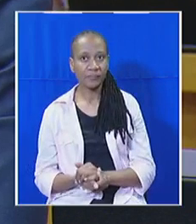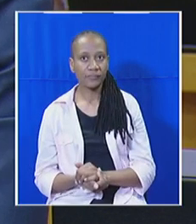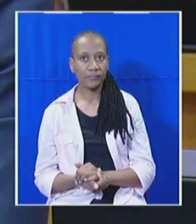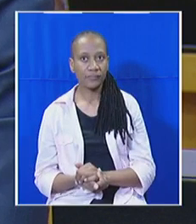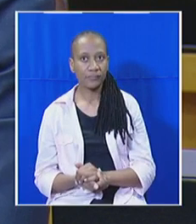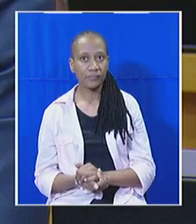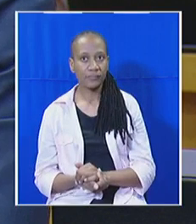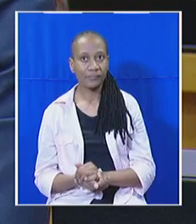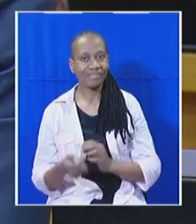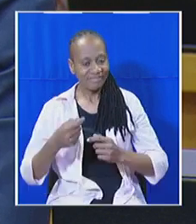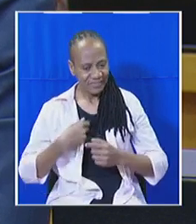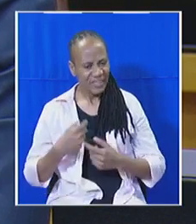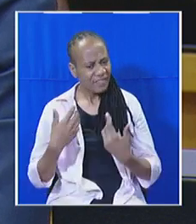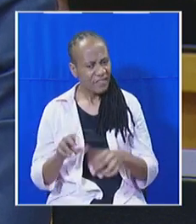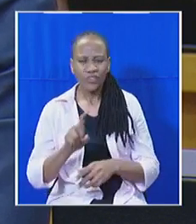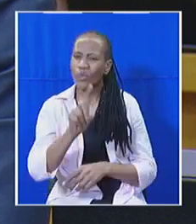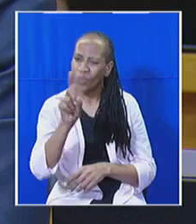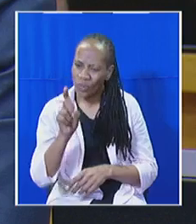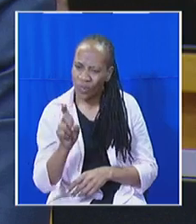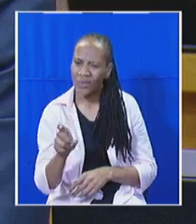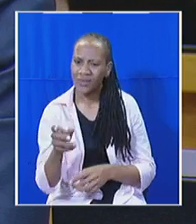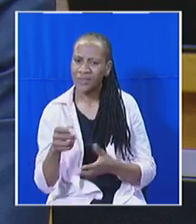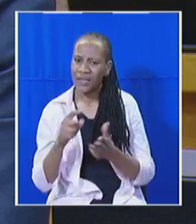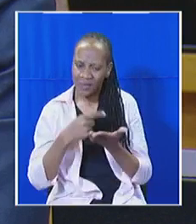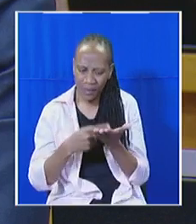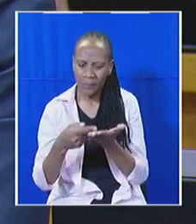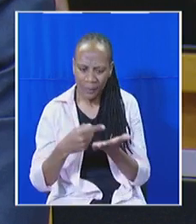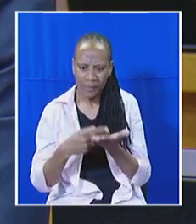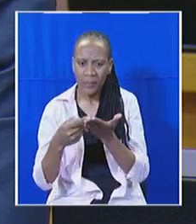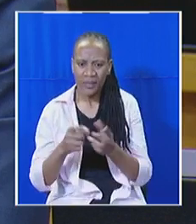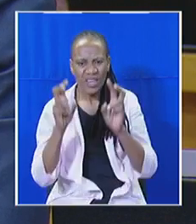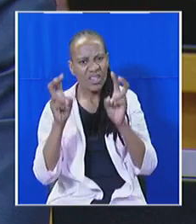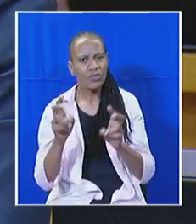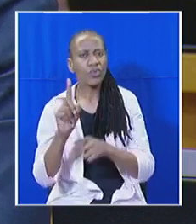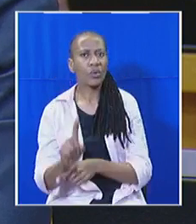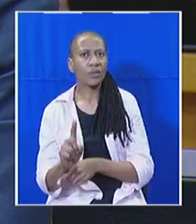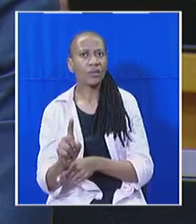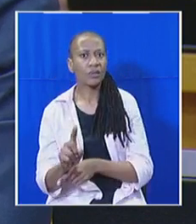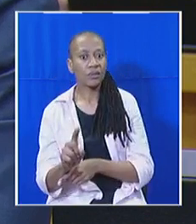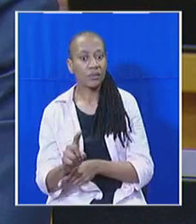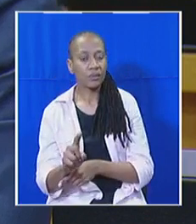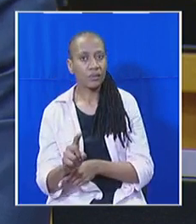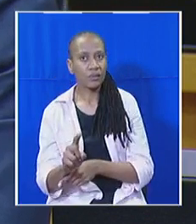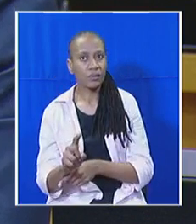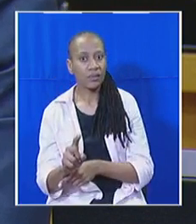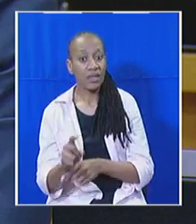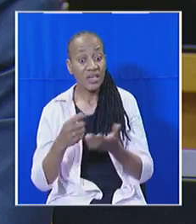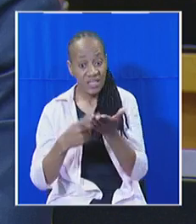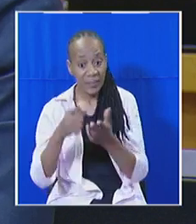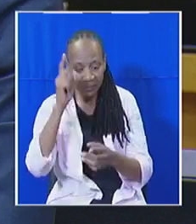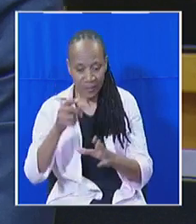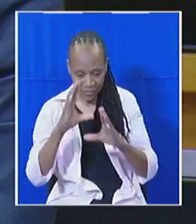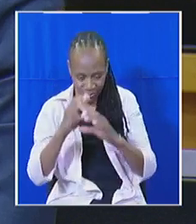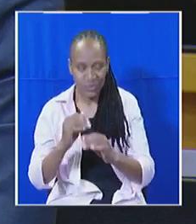I actually questioned the content of the debate because the discussion was going to be about performance.